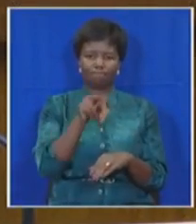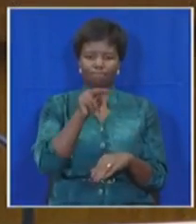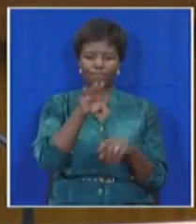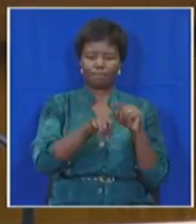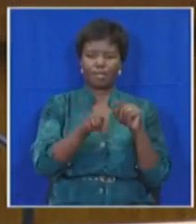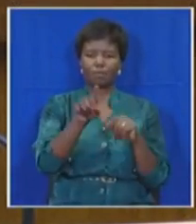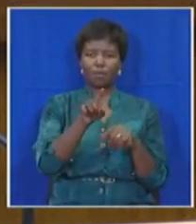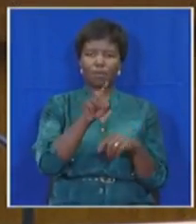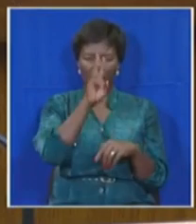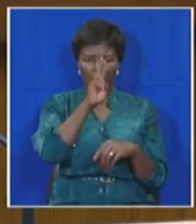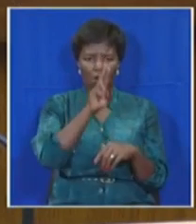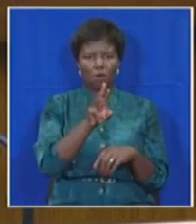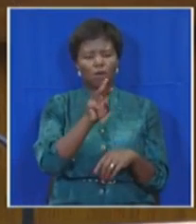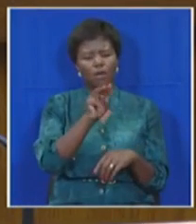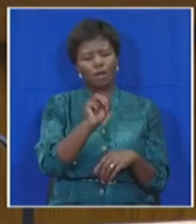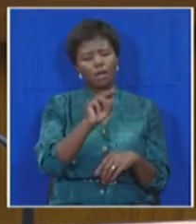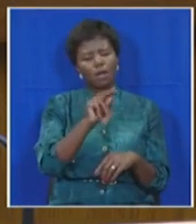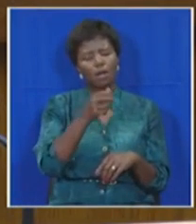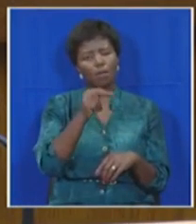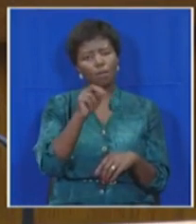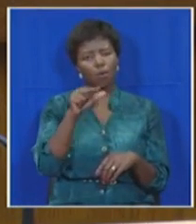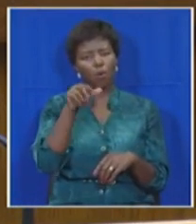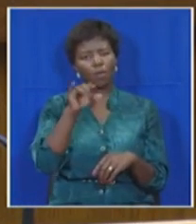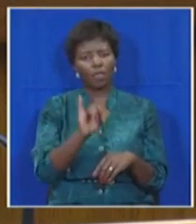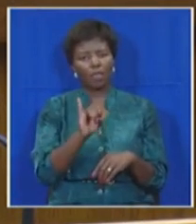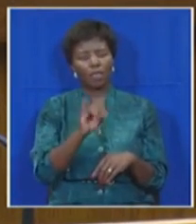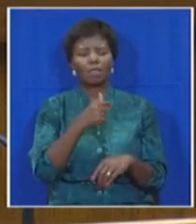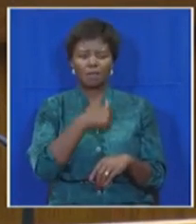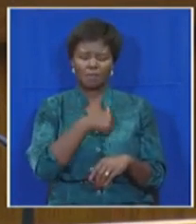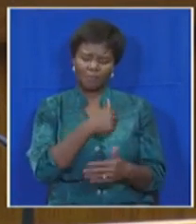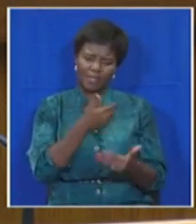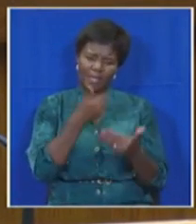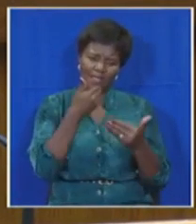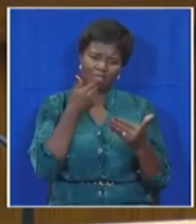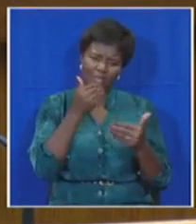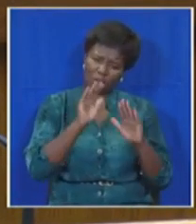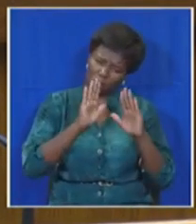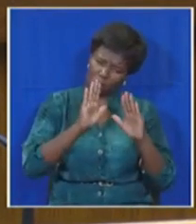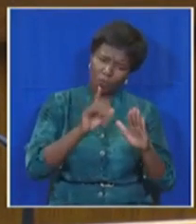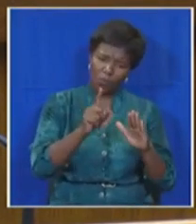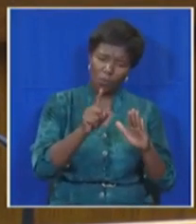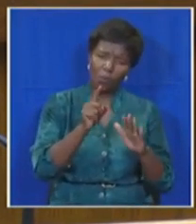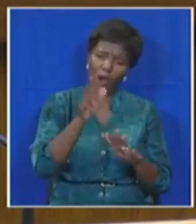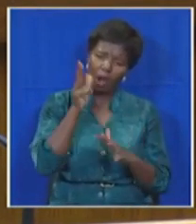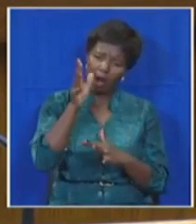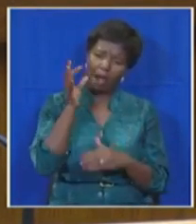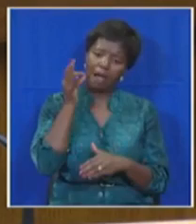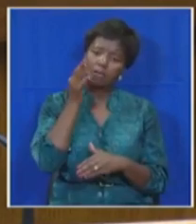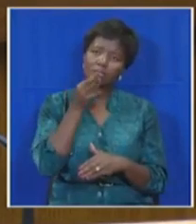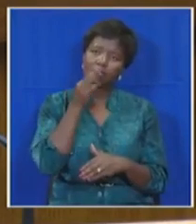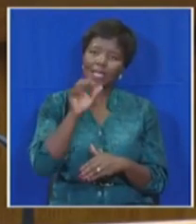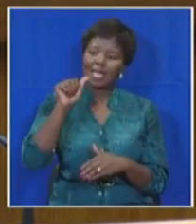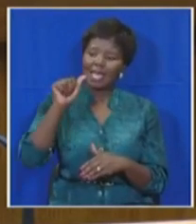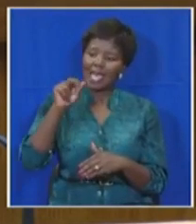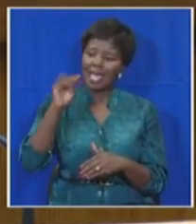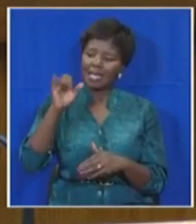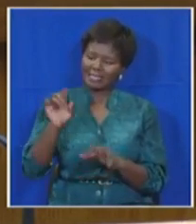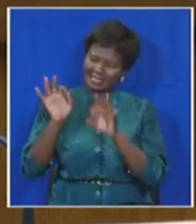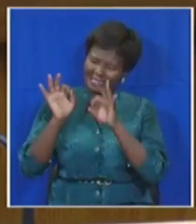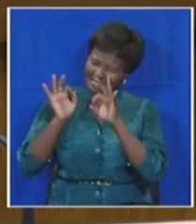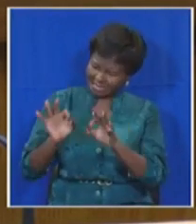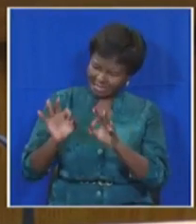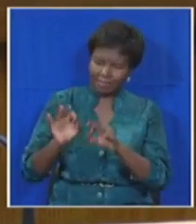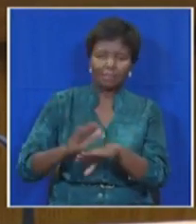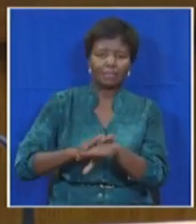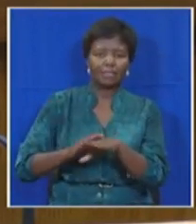Mkongi, I really need to thank you for re-emphasizing the fact that the ANC is just like the apartheid government. You